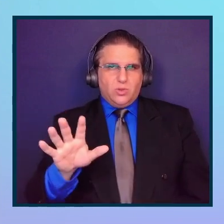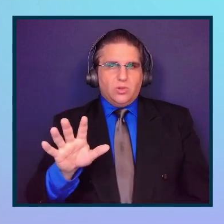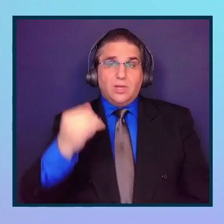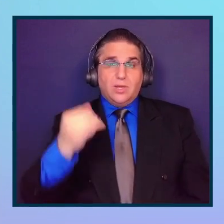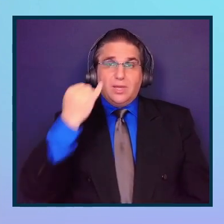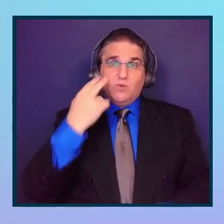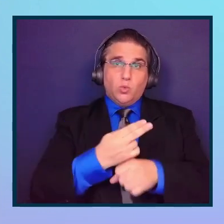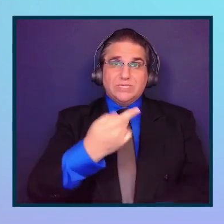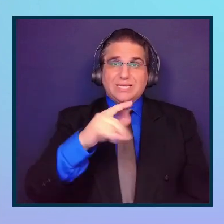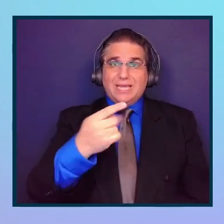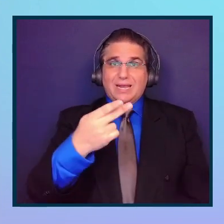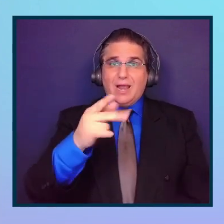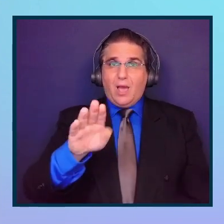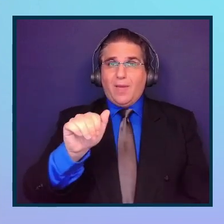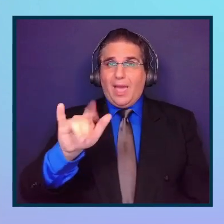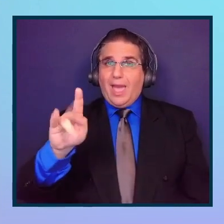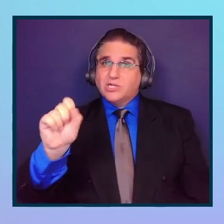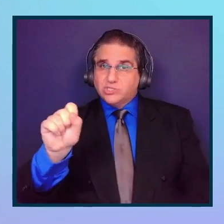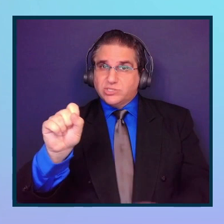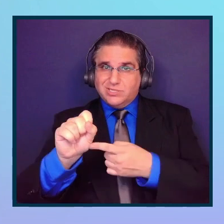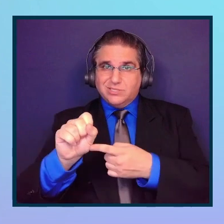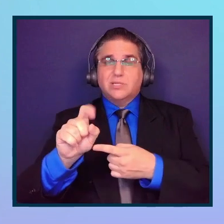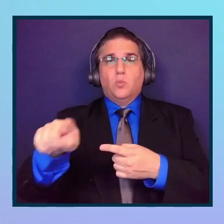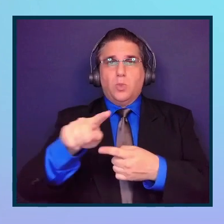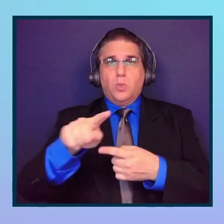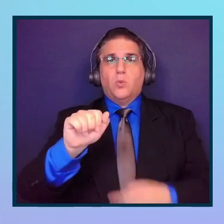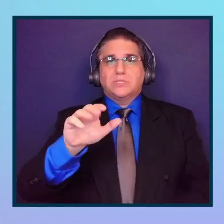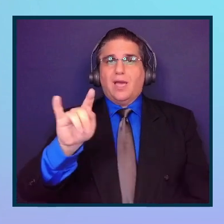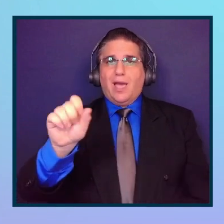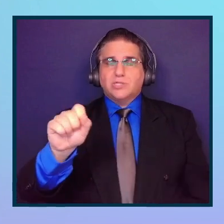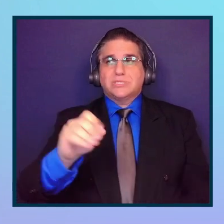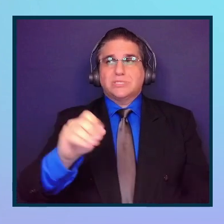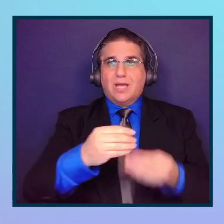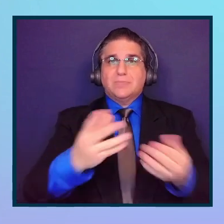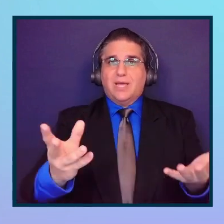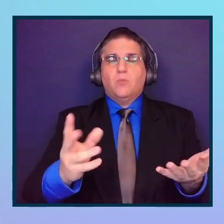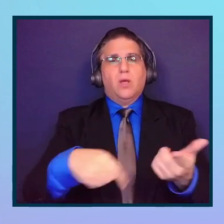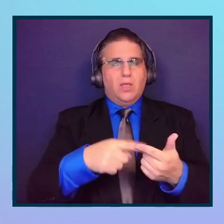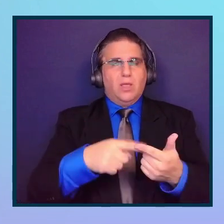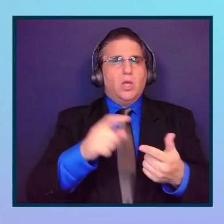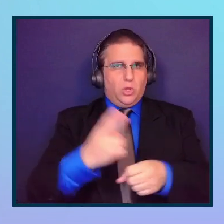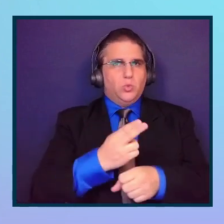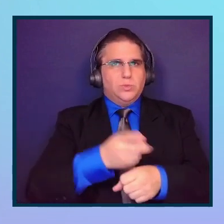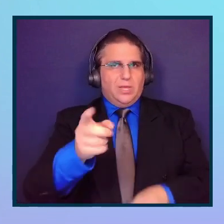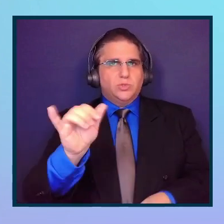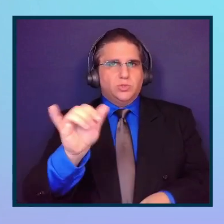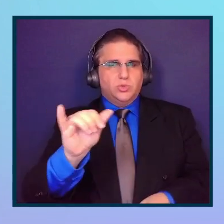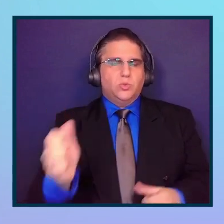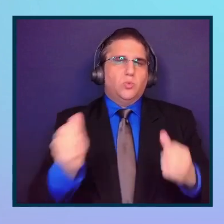you use GitHub Actions, once our GitHub Actions comes out, that can be also used